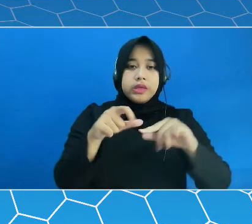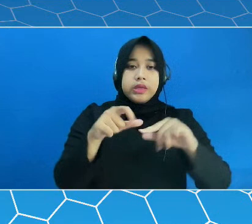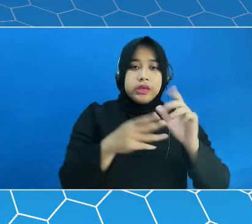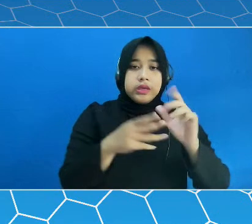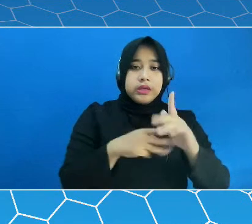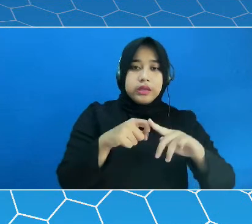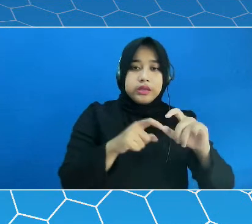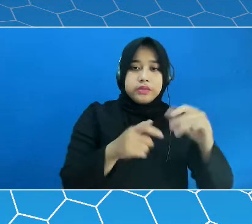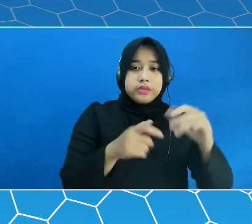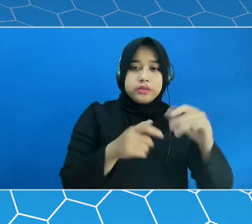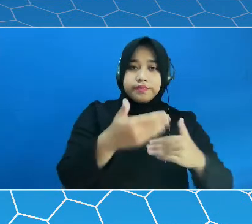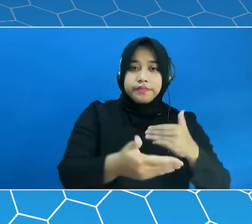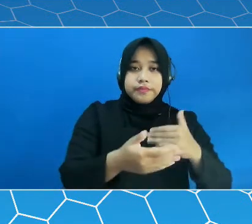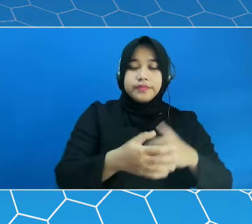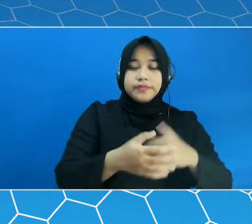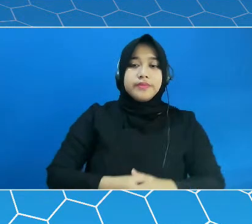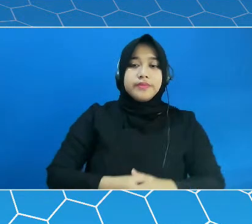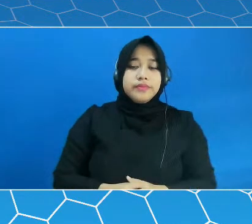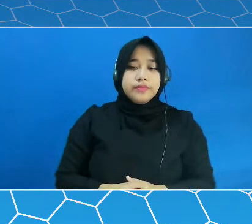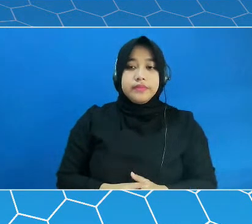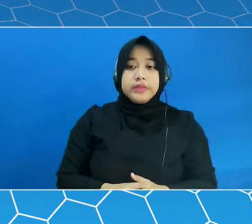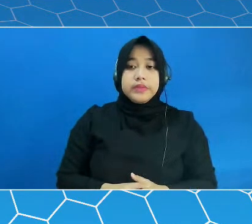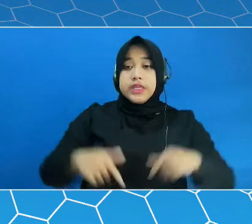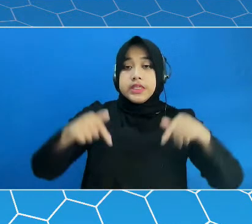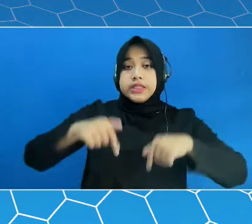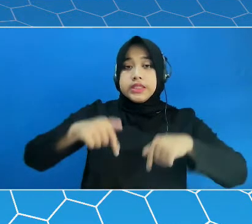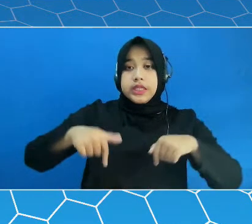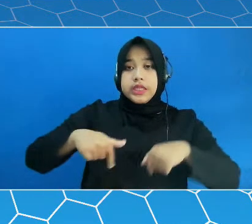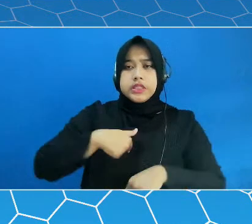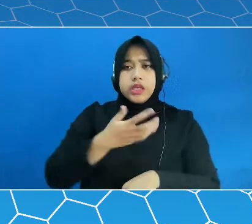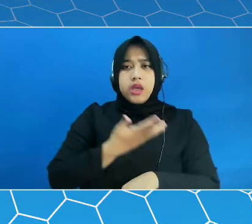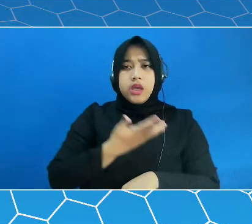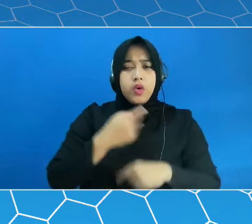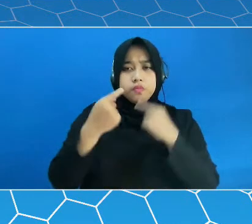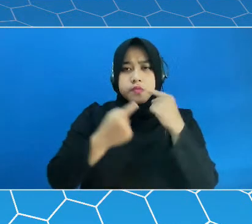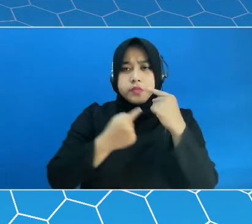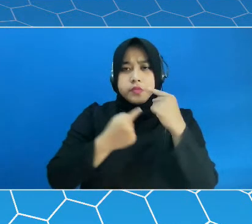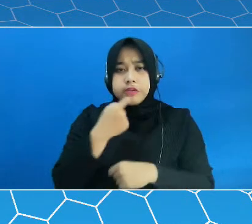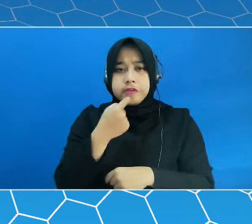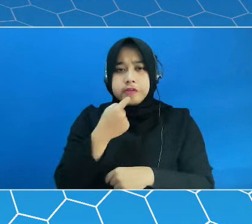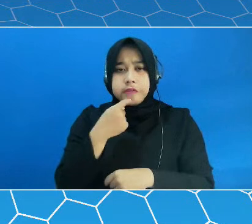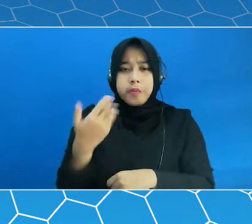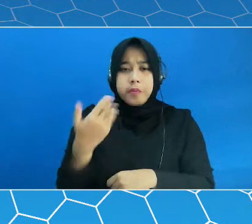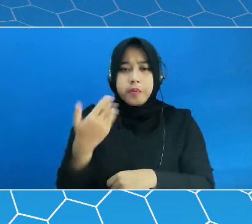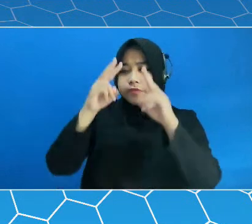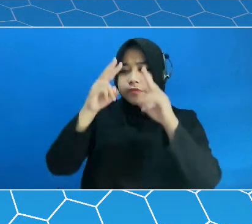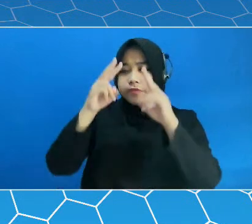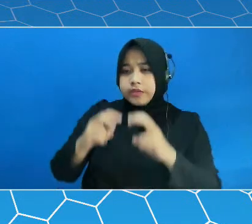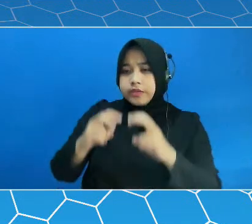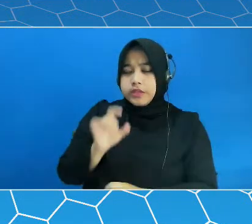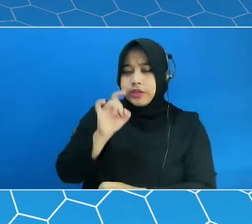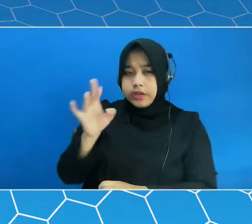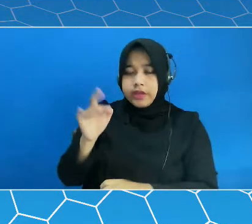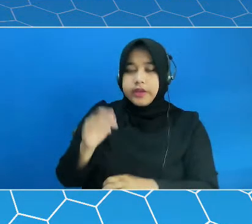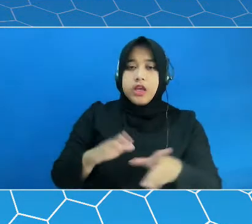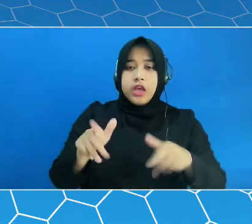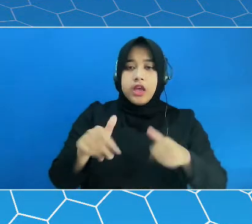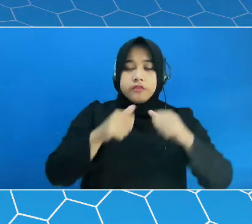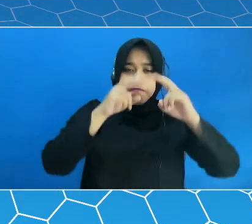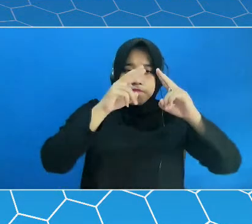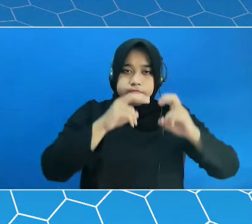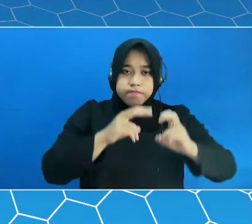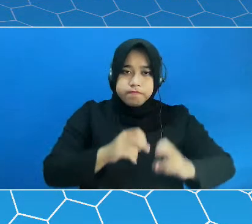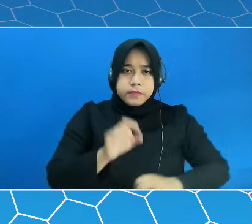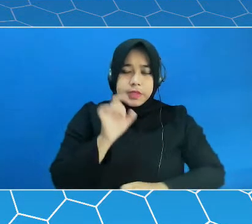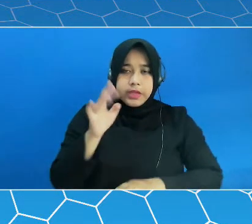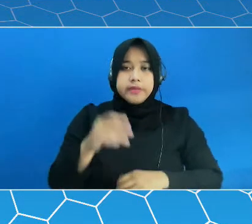So I move now to another study, which is an ongoing study. So this is a large randomized platform trials